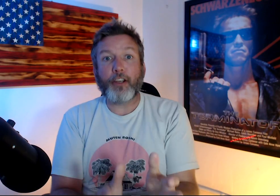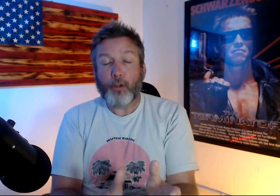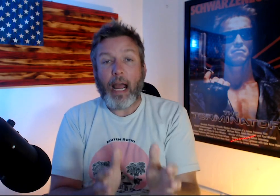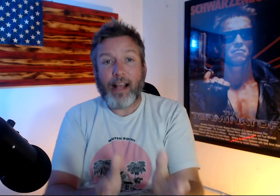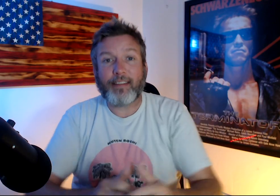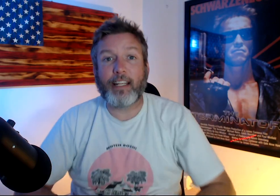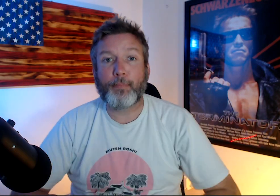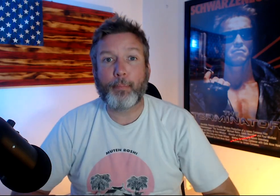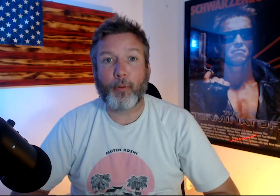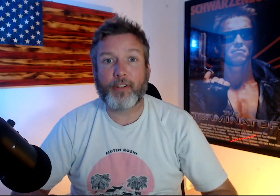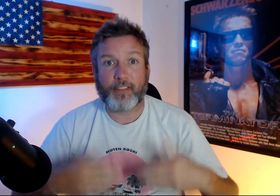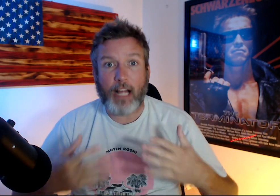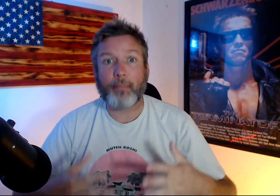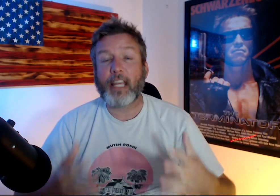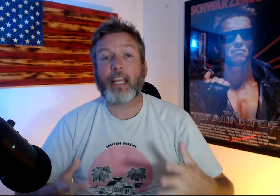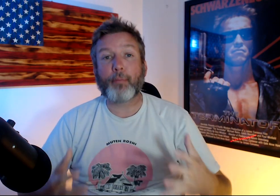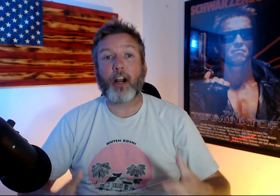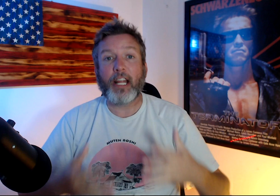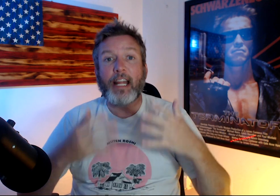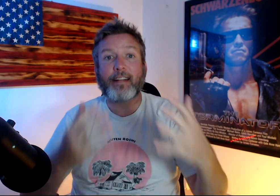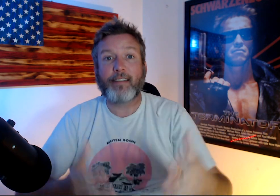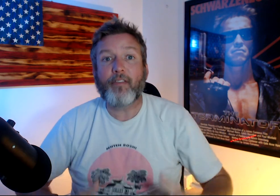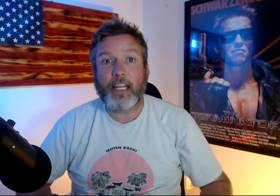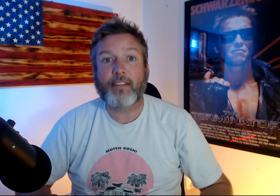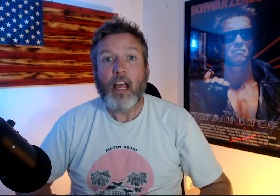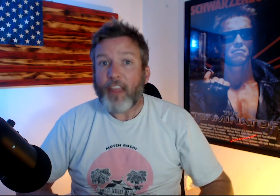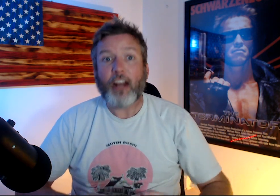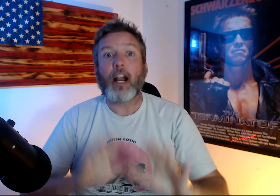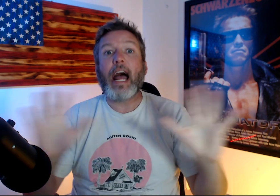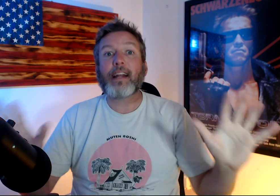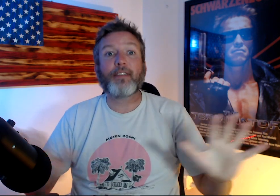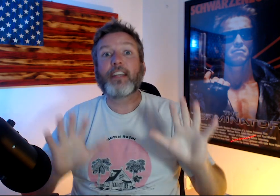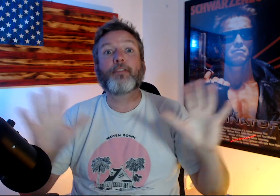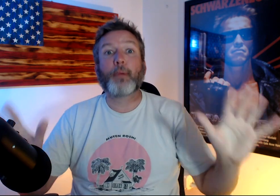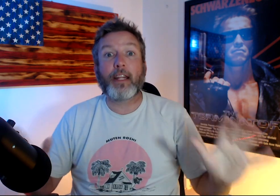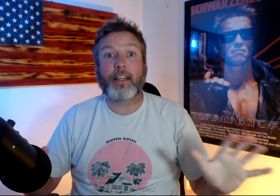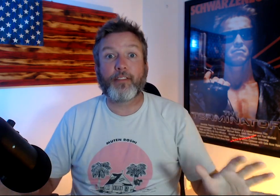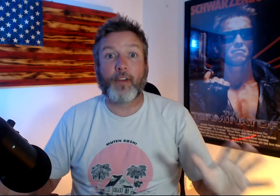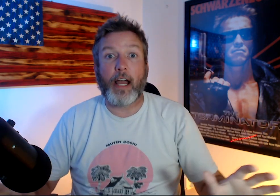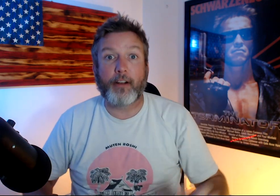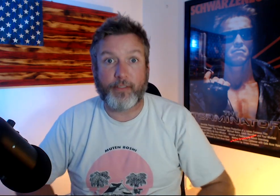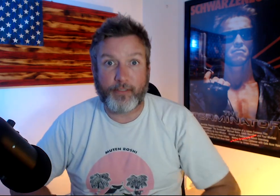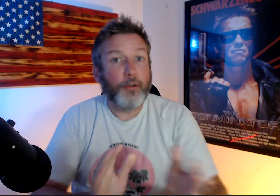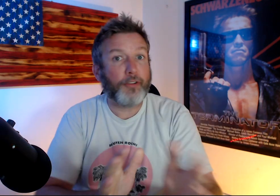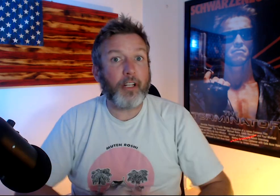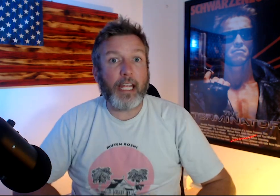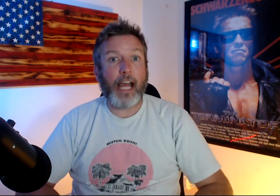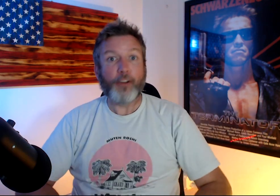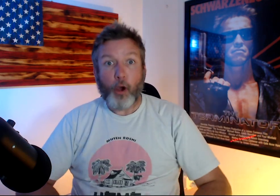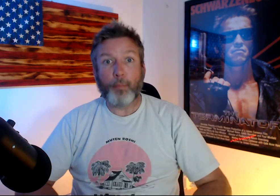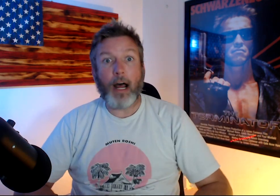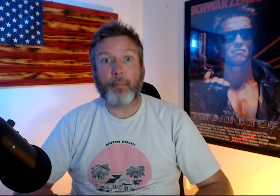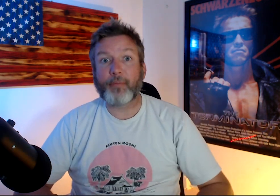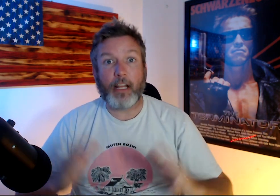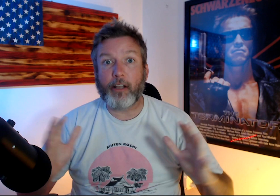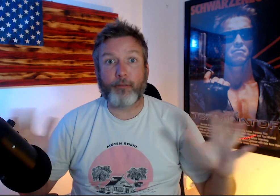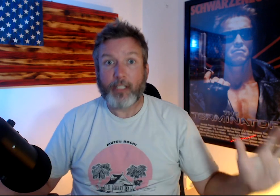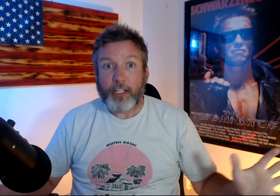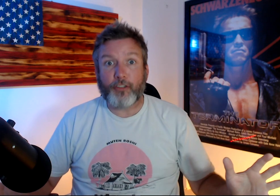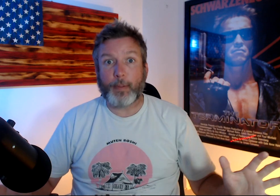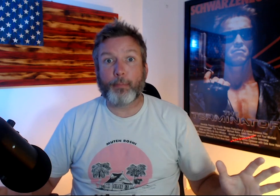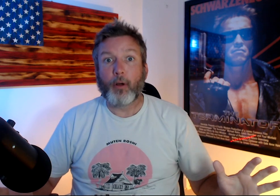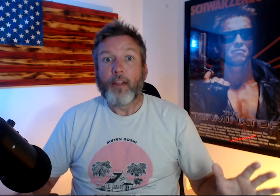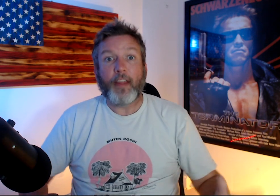How about you ask these people to stop taking part in activities that are actively spreading this virus? You certainly had no problems